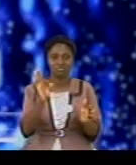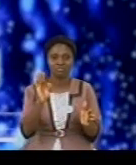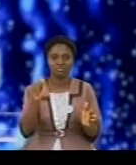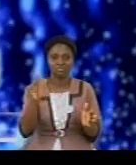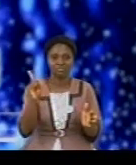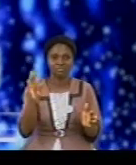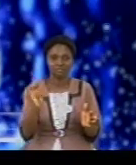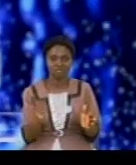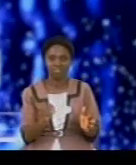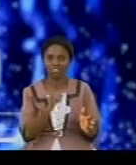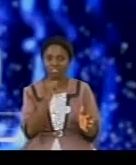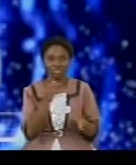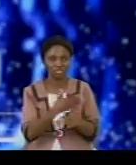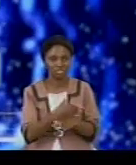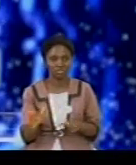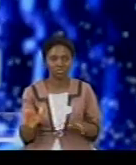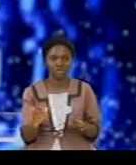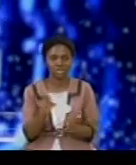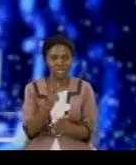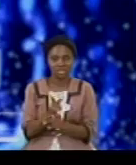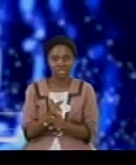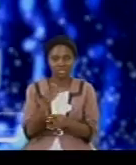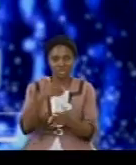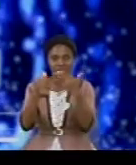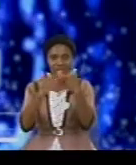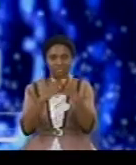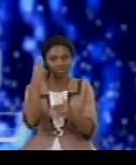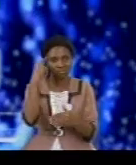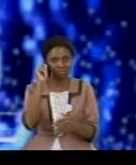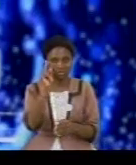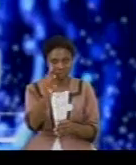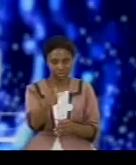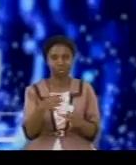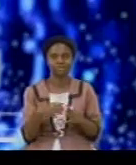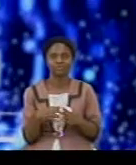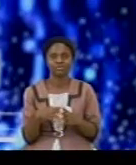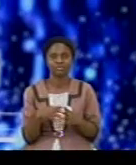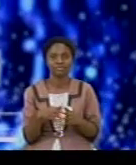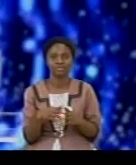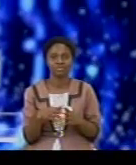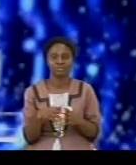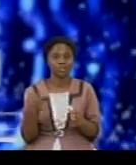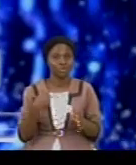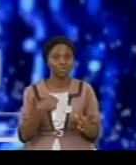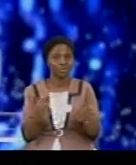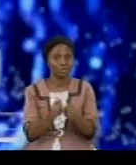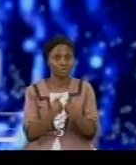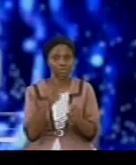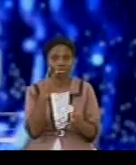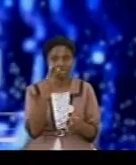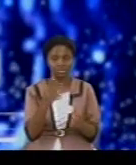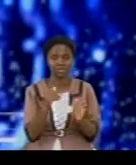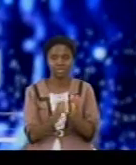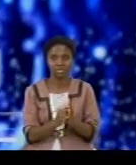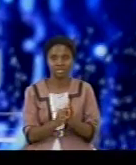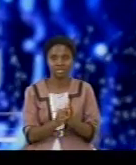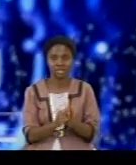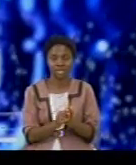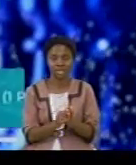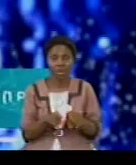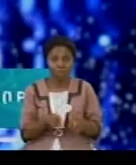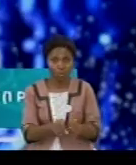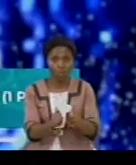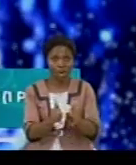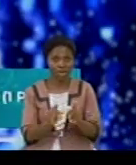glorious inheritance reserved in heaven for them. Then we also see that while still on earth,